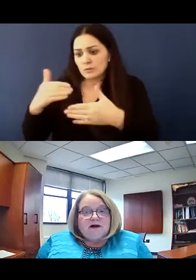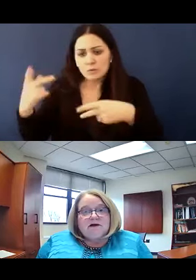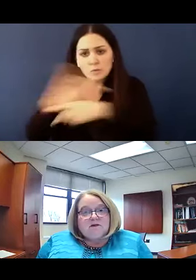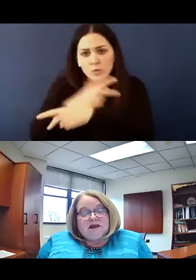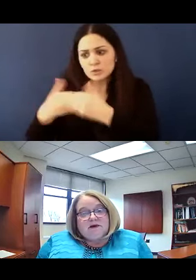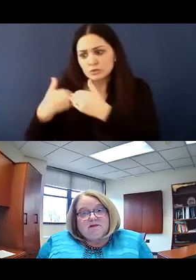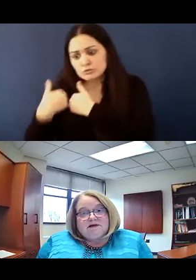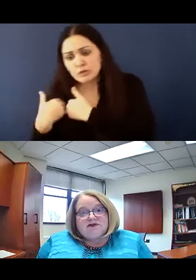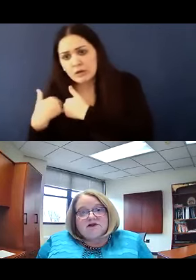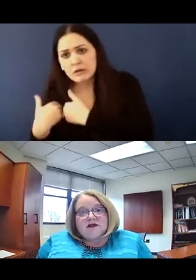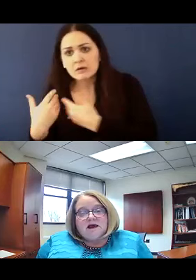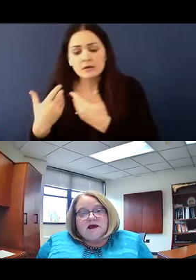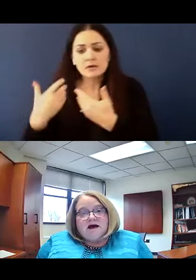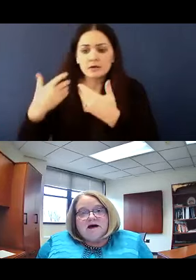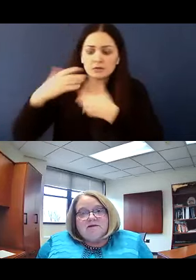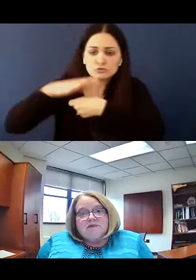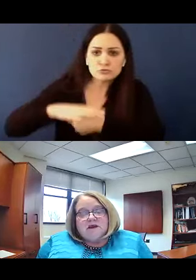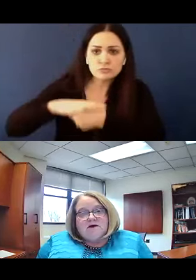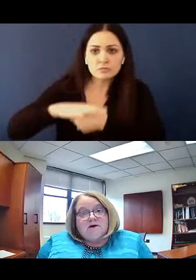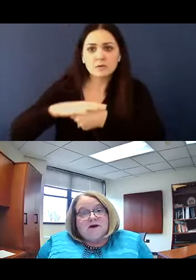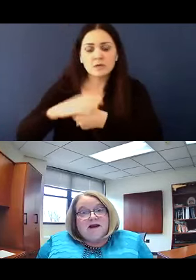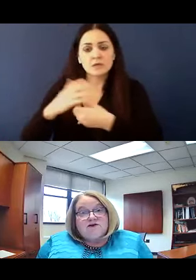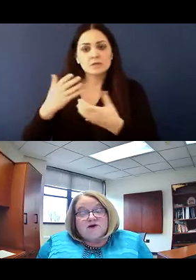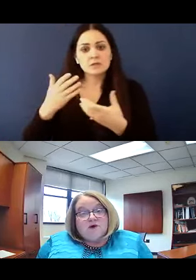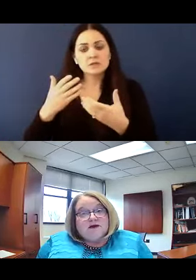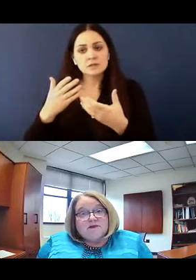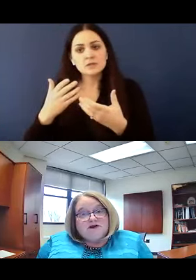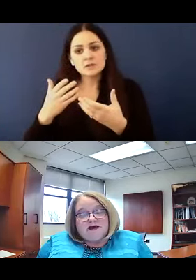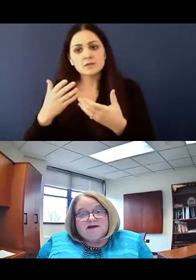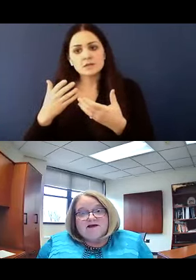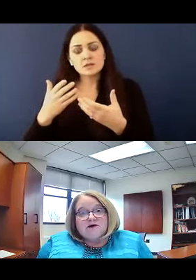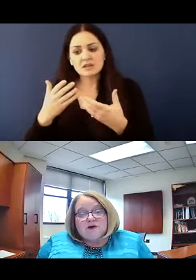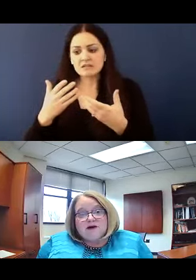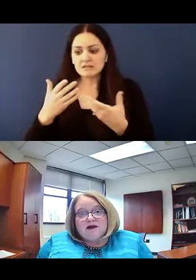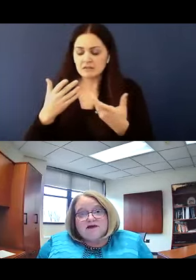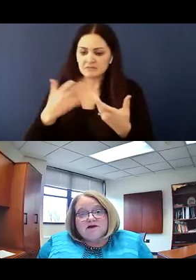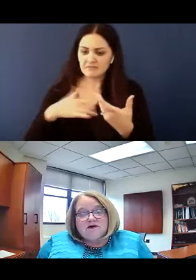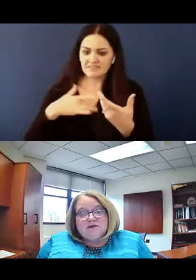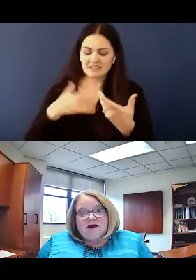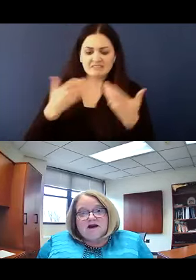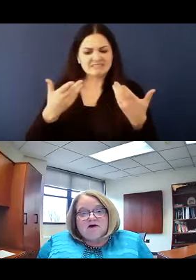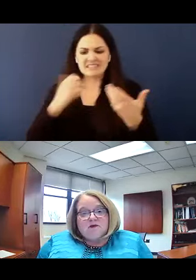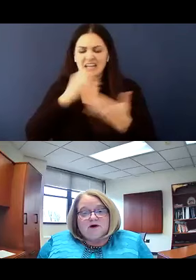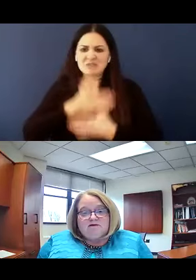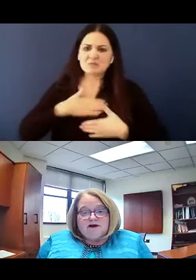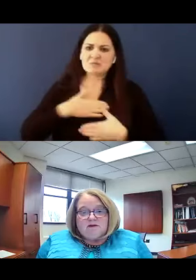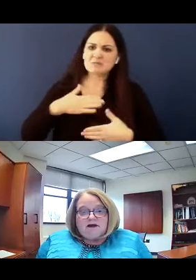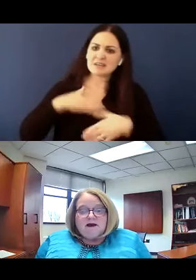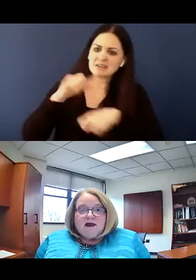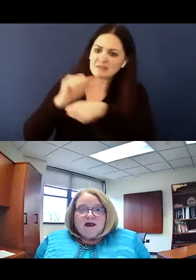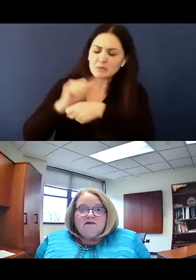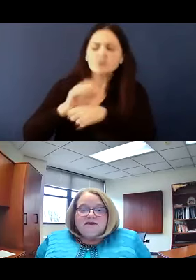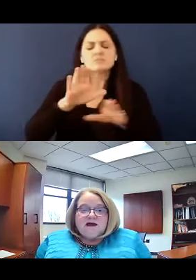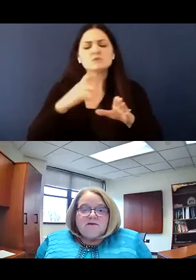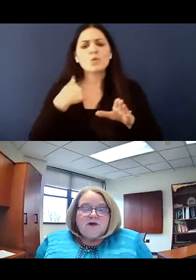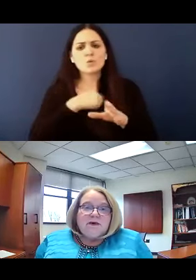people, maybe potentially, not enjoy work as much that day. So we want to continue to provide a good work